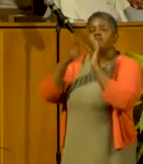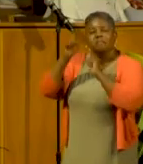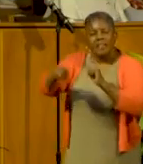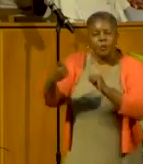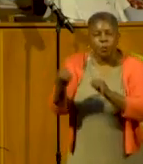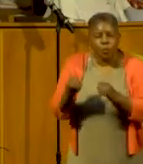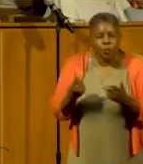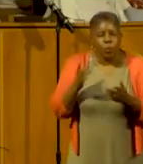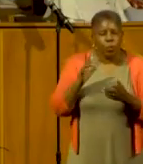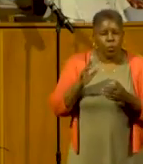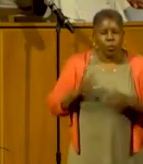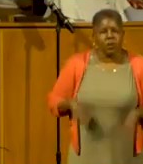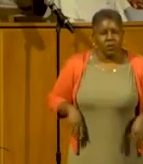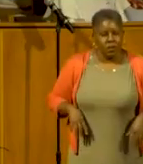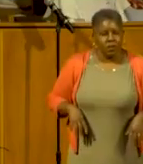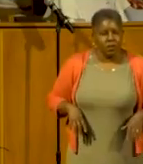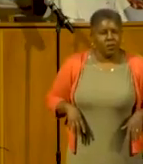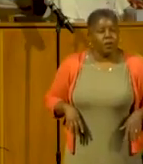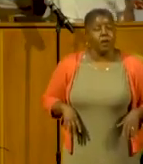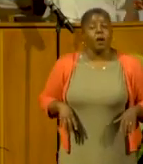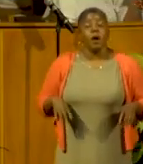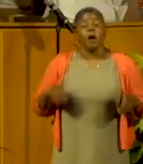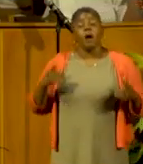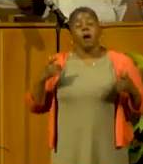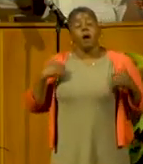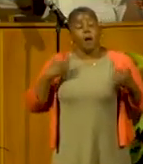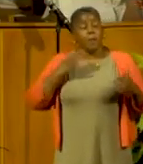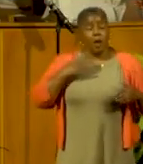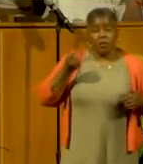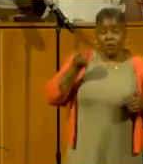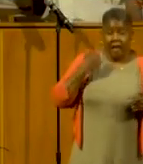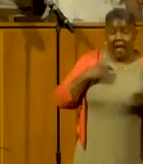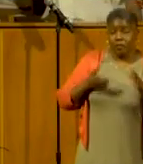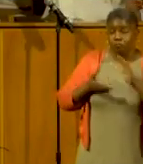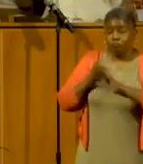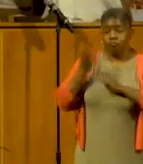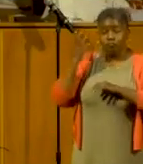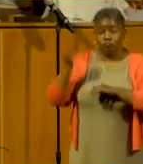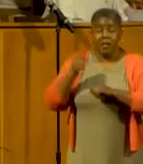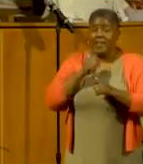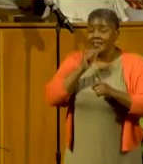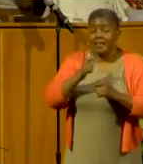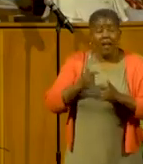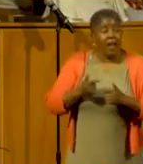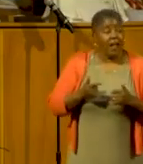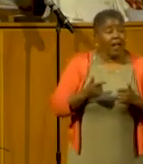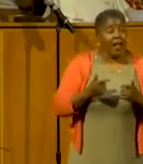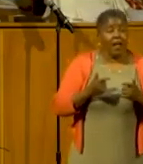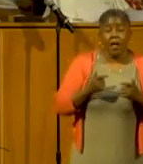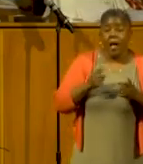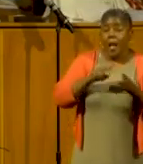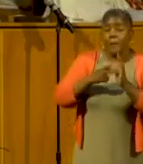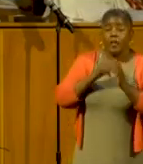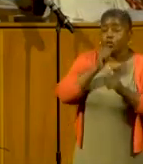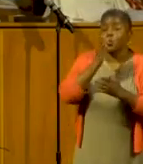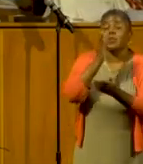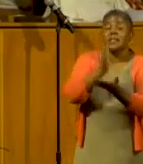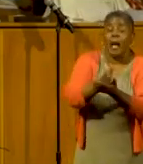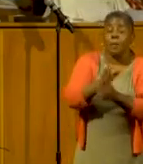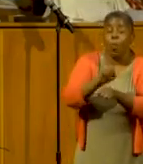do that's harmful to you. Now my disclaimer is this, and I gotta go. It's not a license for you to quit on working on your